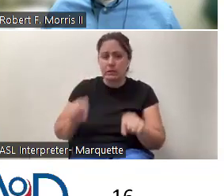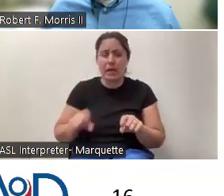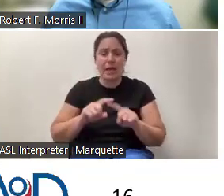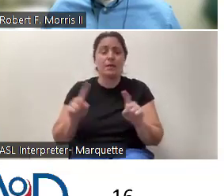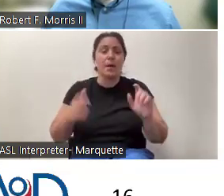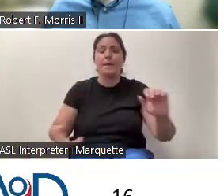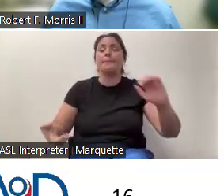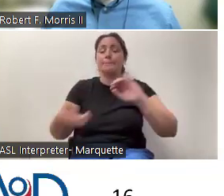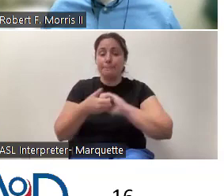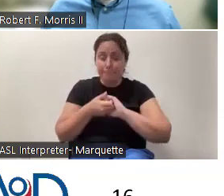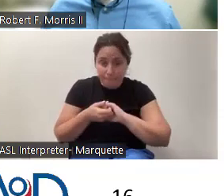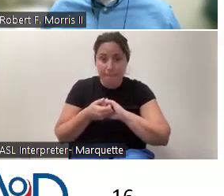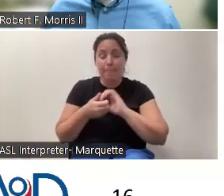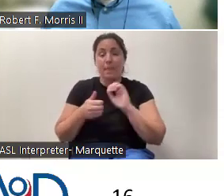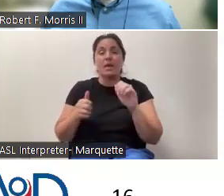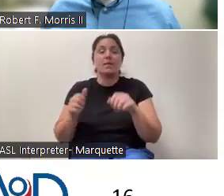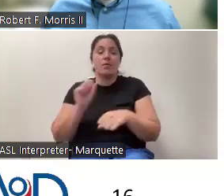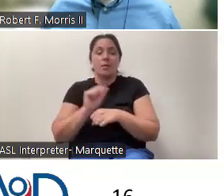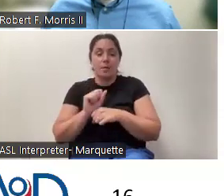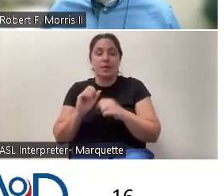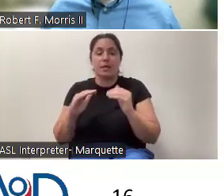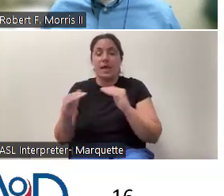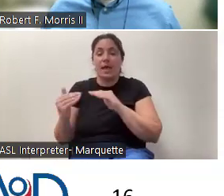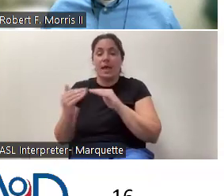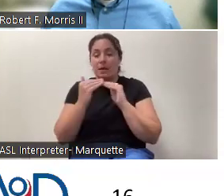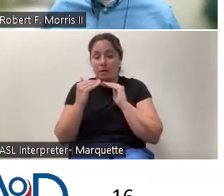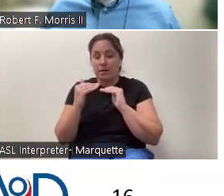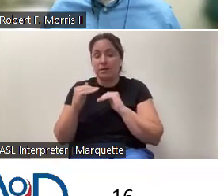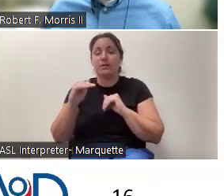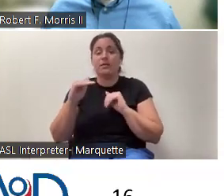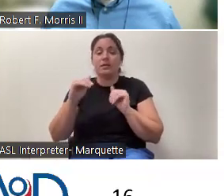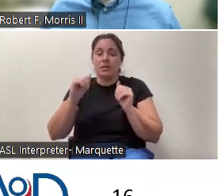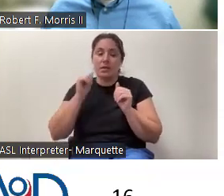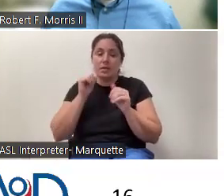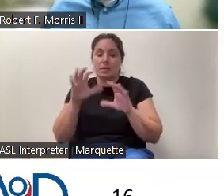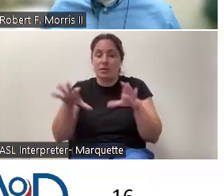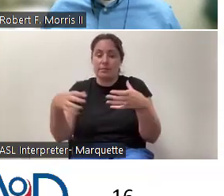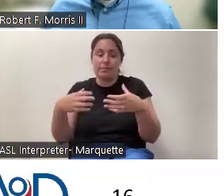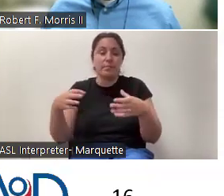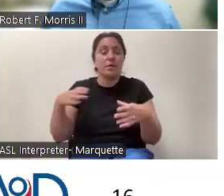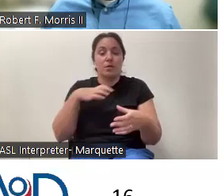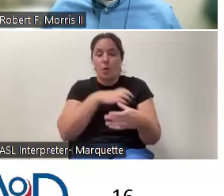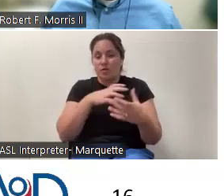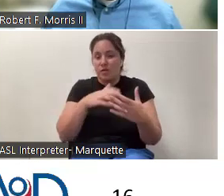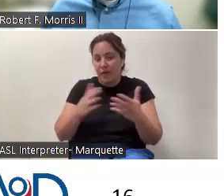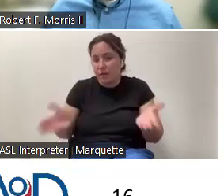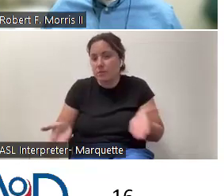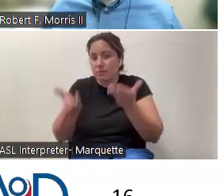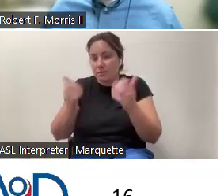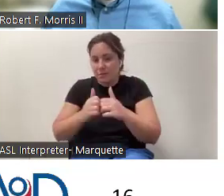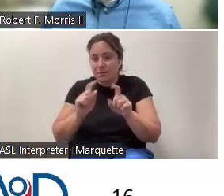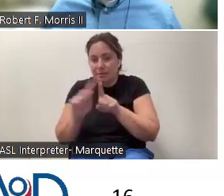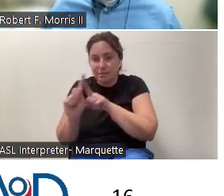partnership for the Employment Equity Coalition is what's helping drive a lot of our events. So recently we